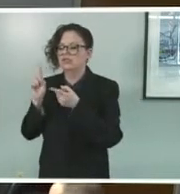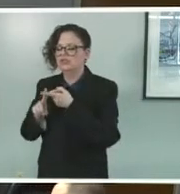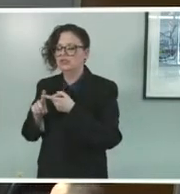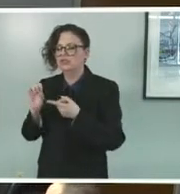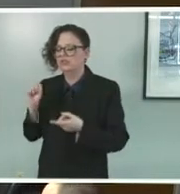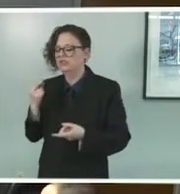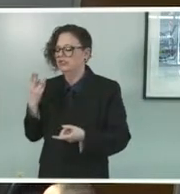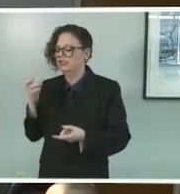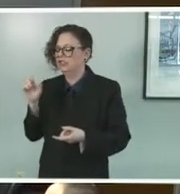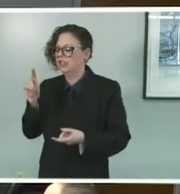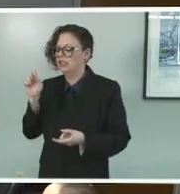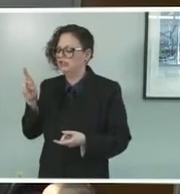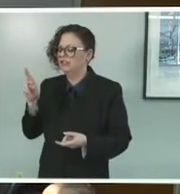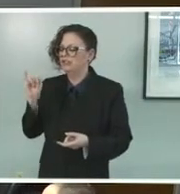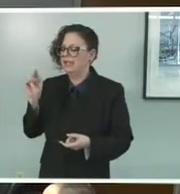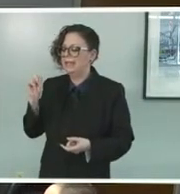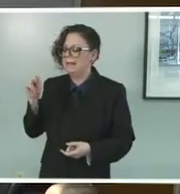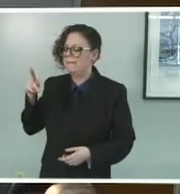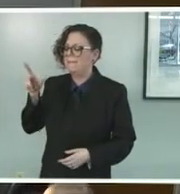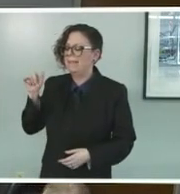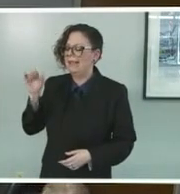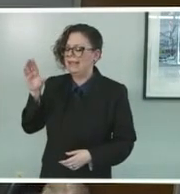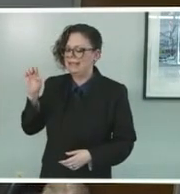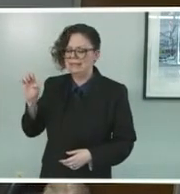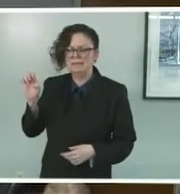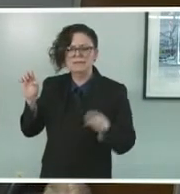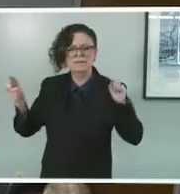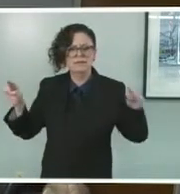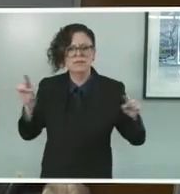using the last week or so? I'll